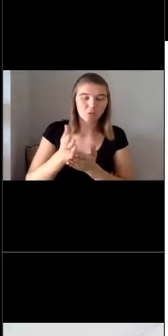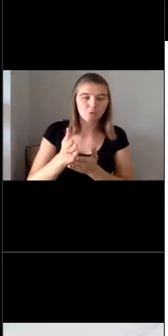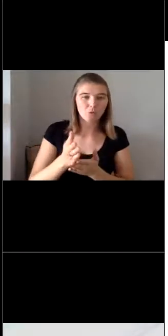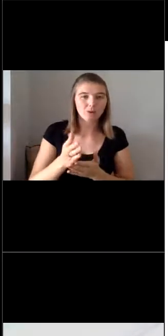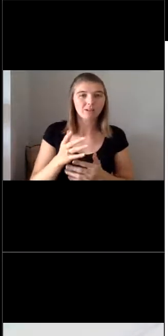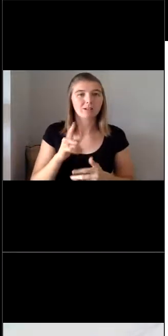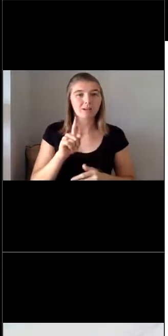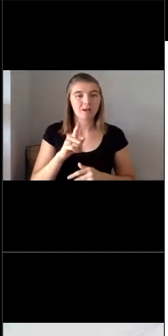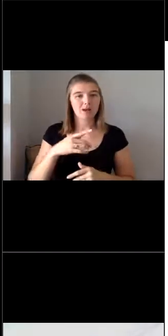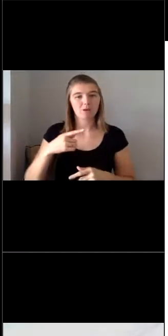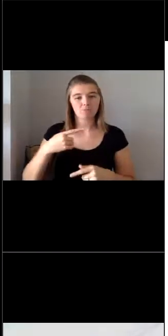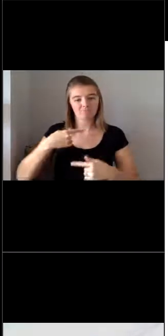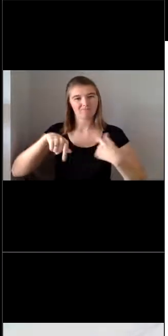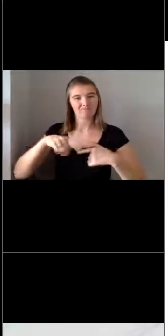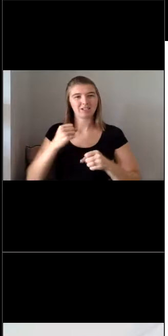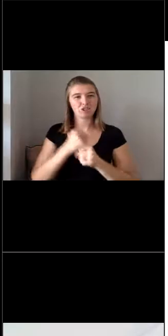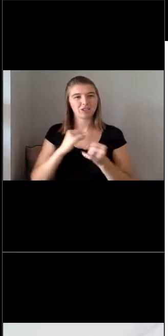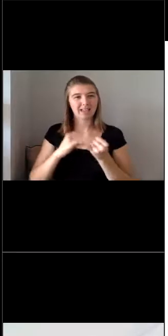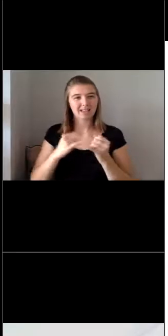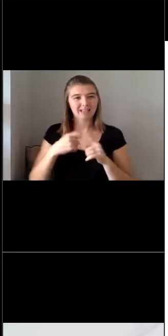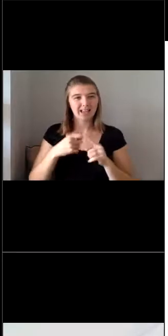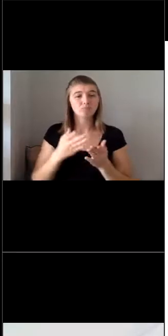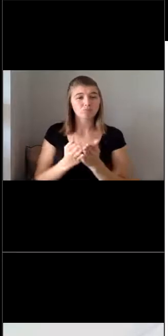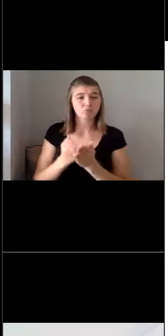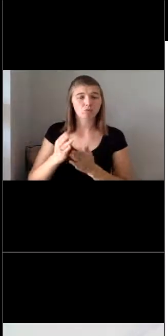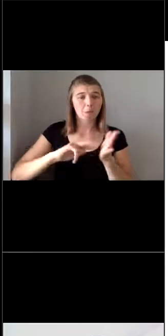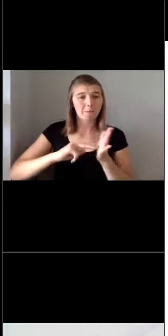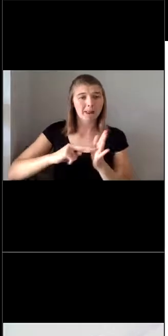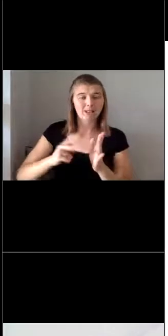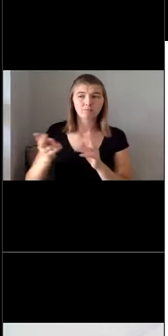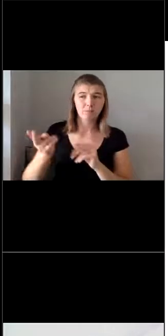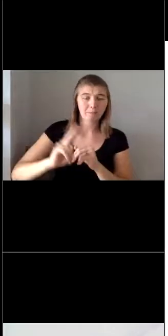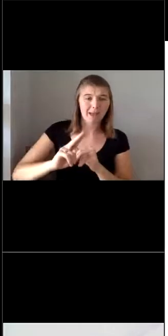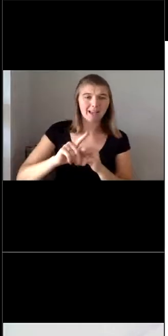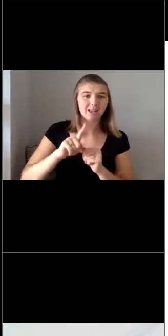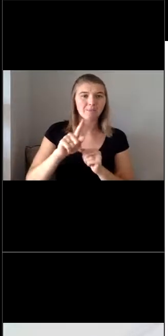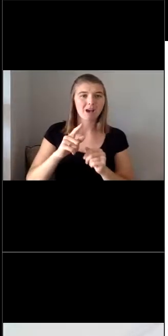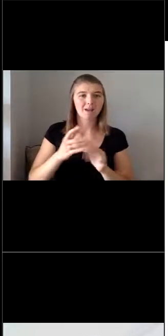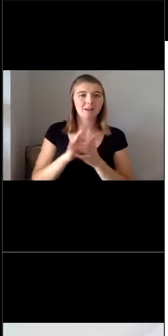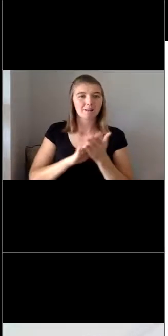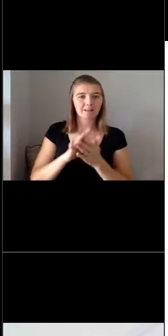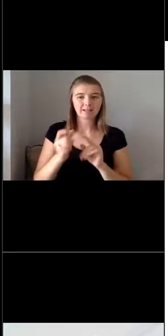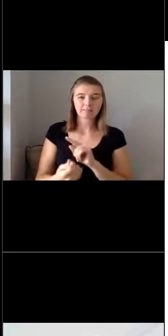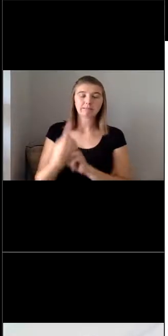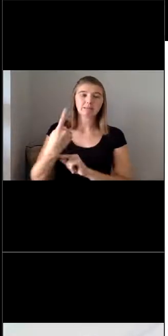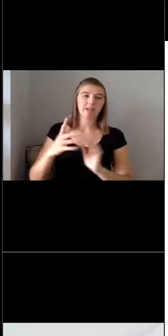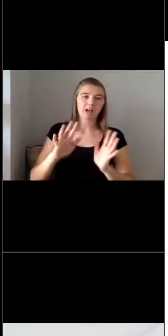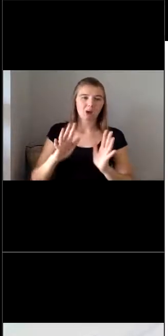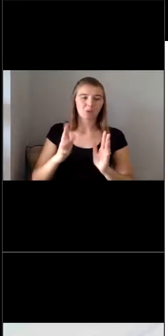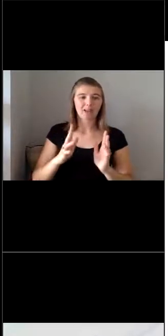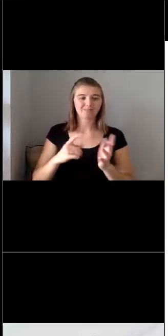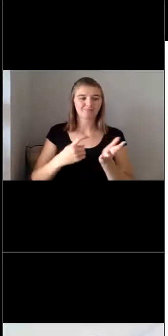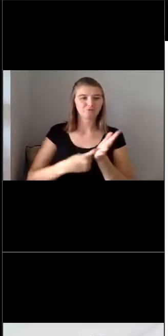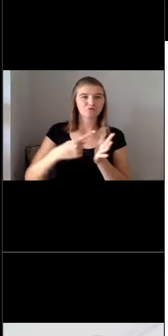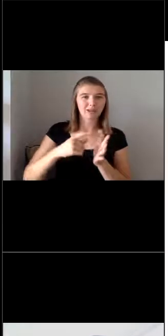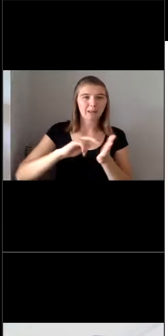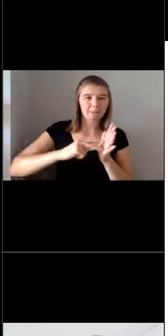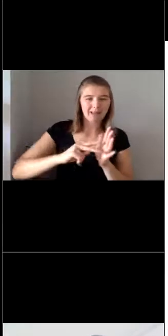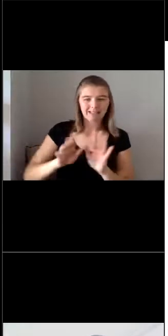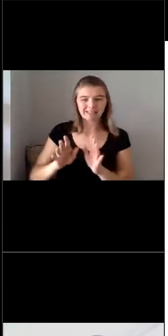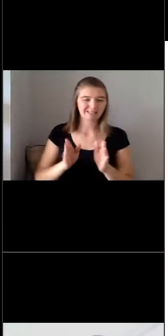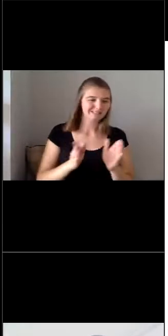planning, learning, adjusting and replanning again. So we've been really clear around establishing the